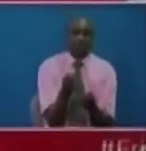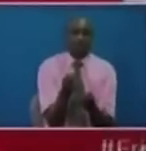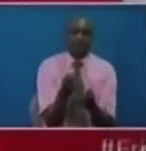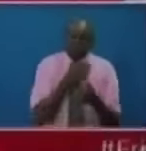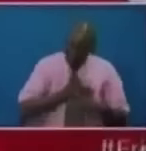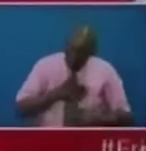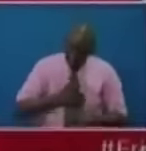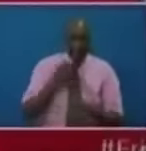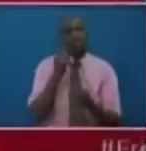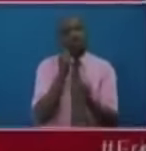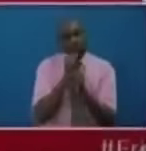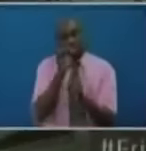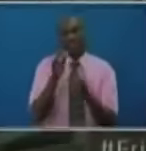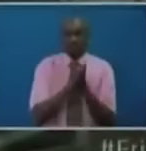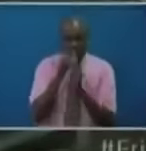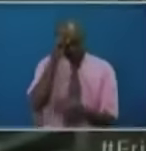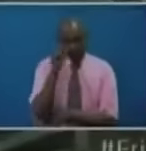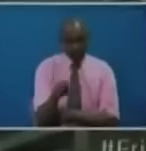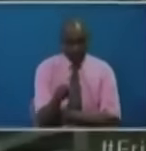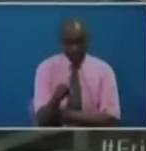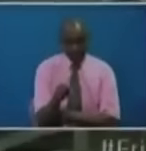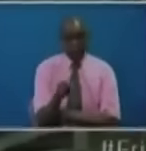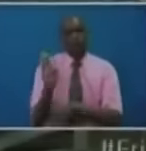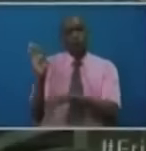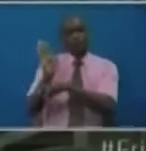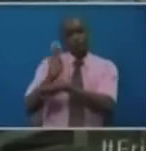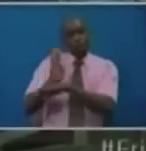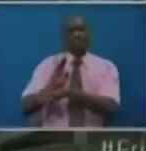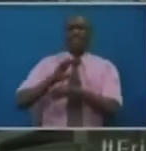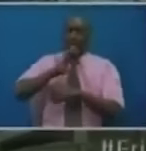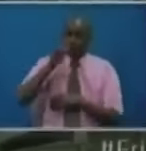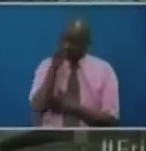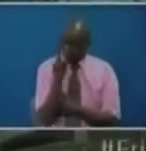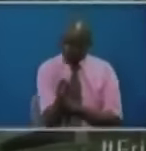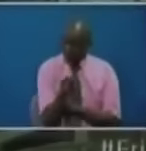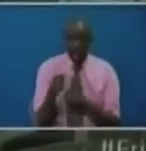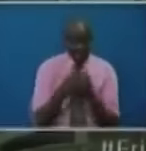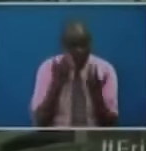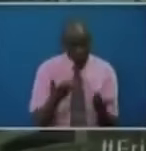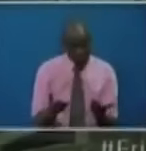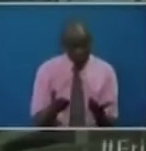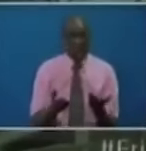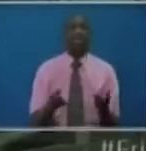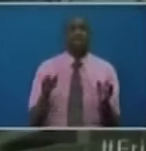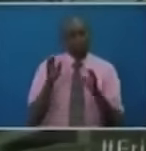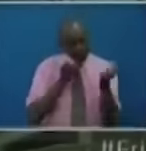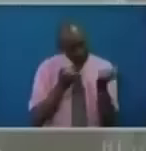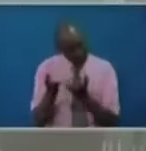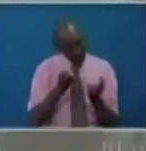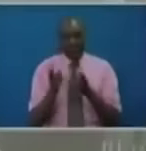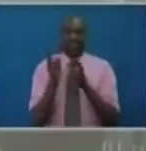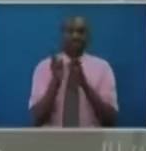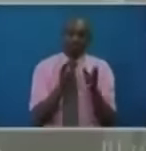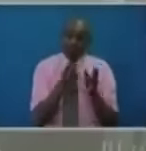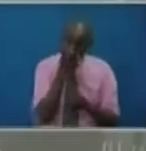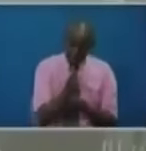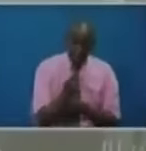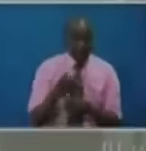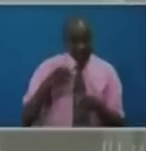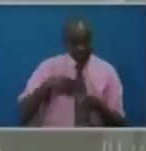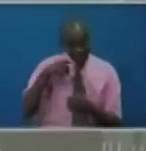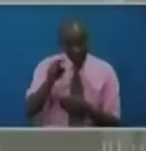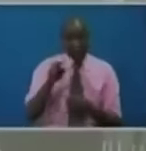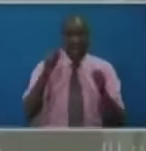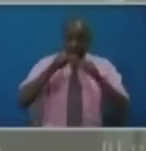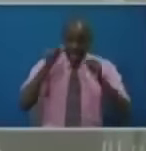Please go and do that with government today. In Bomet County, however, it's business as usual for medics there, who have now